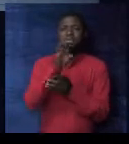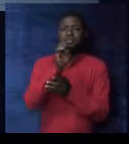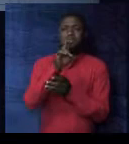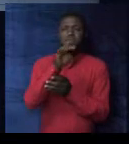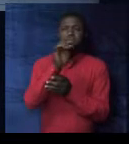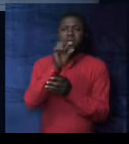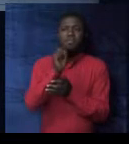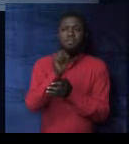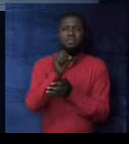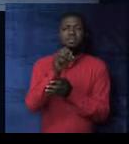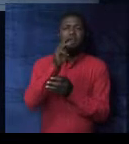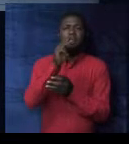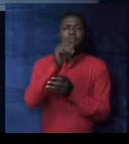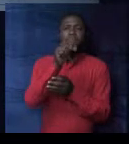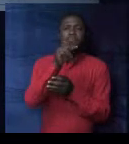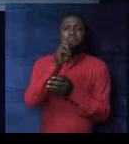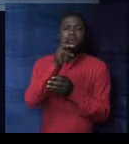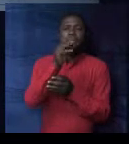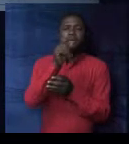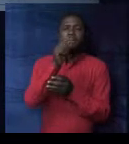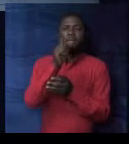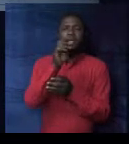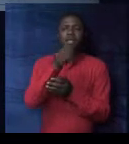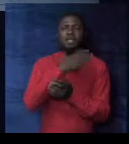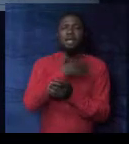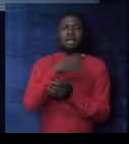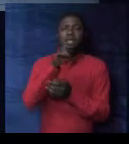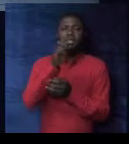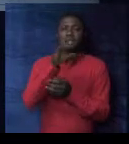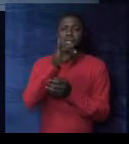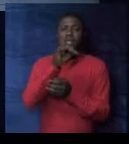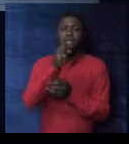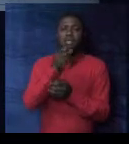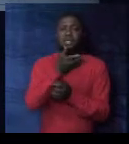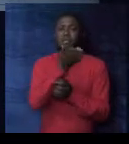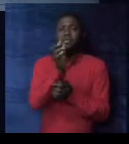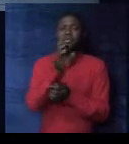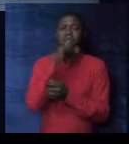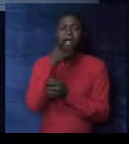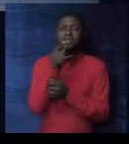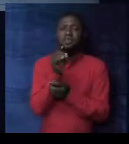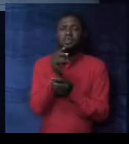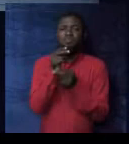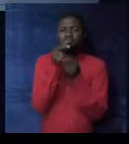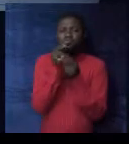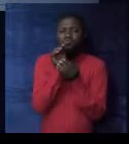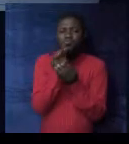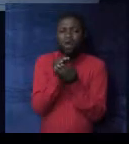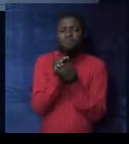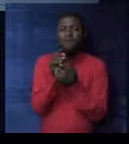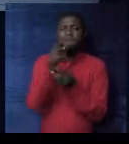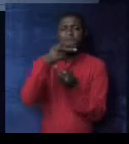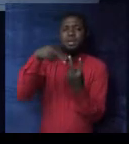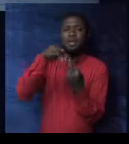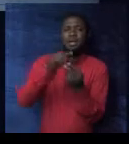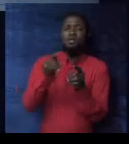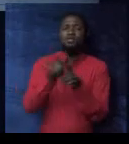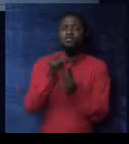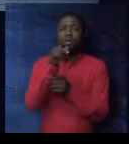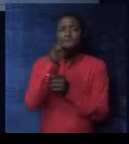of dwarf planets, we have the Pluto, the Ceres, the Eris, and so on. These are the dwarf planets.